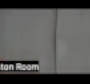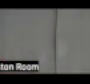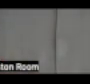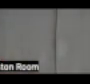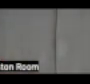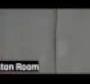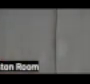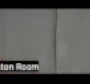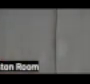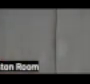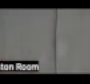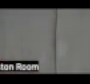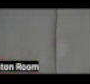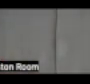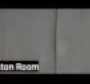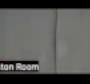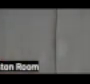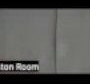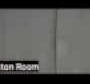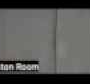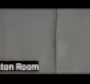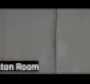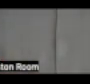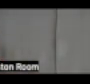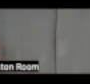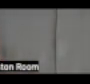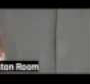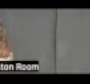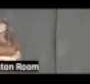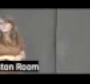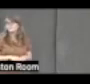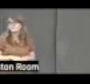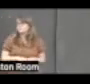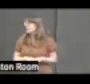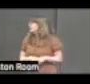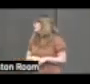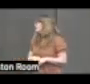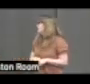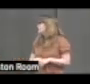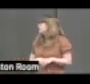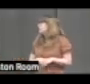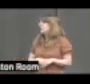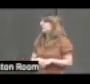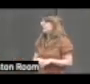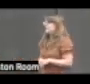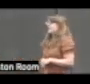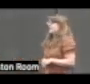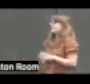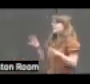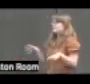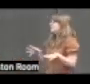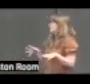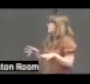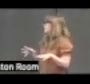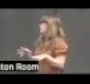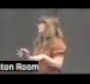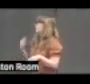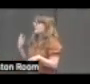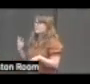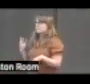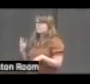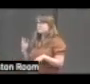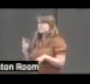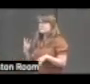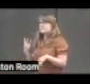fly in, and then we travel to the breeding bases. So China has started a large breeding program where they